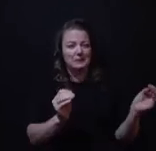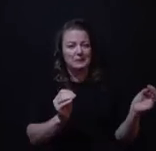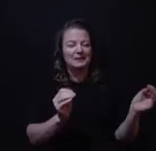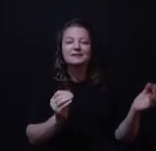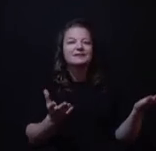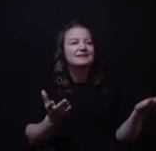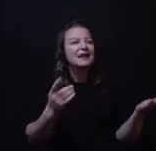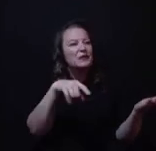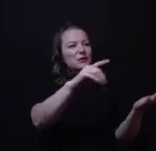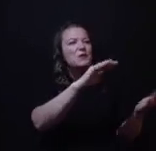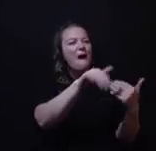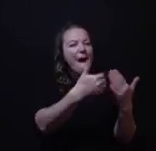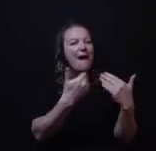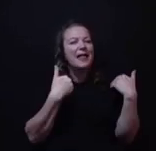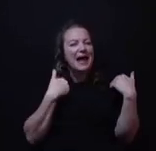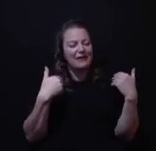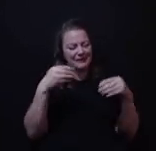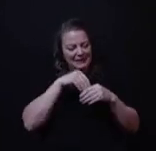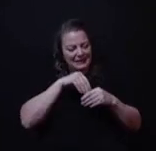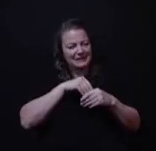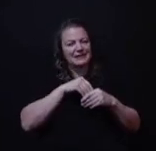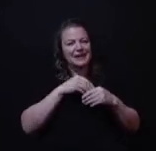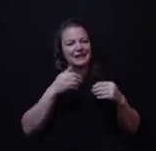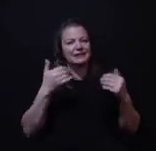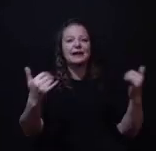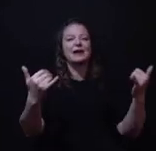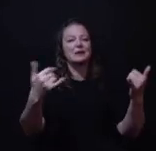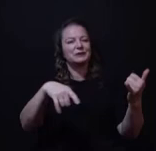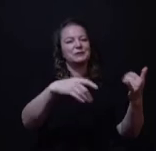No, you all have that capacity. You now have a job to do.